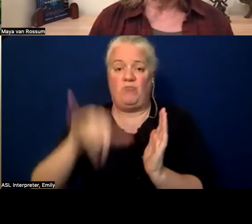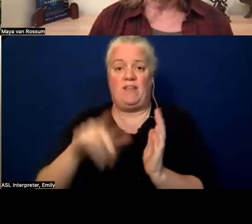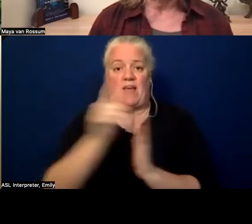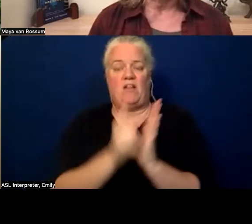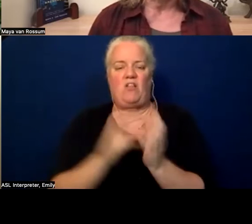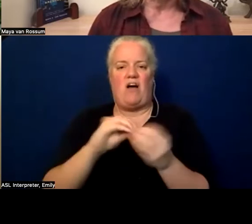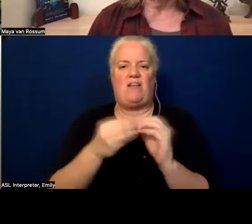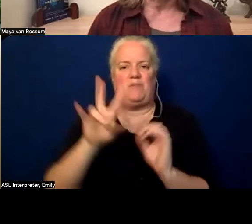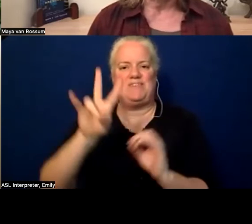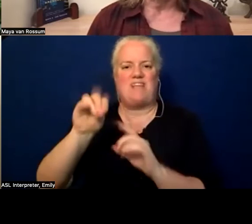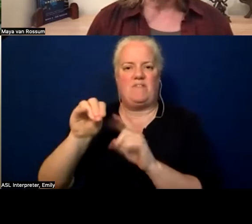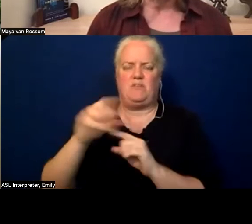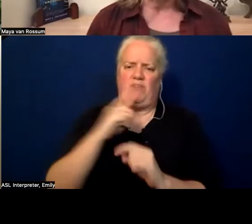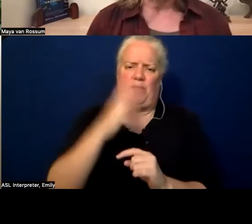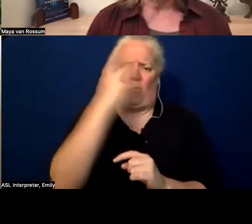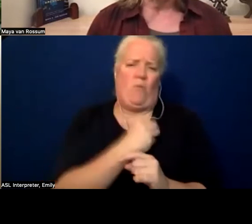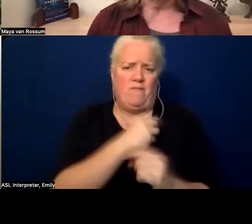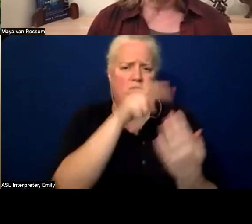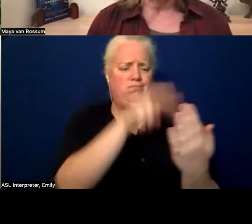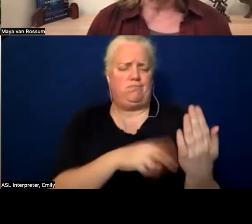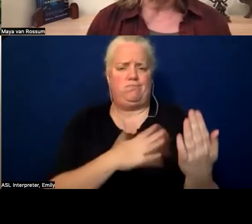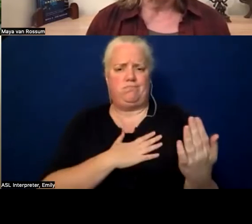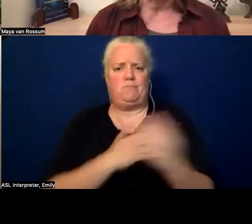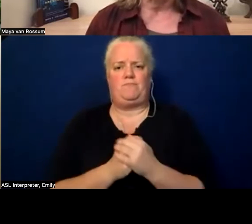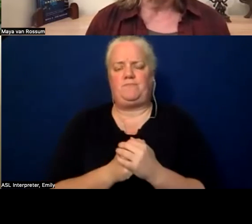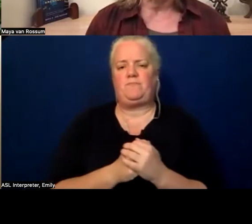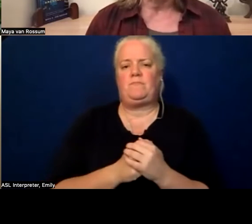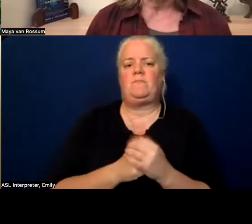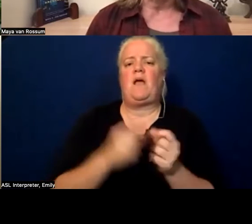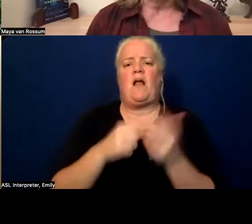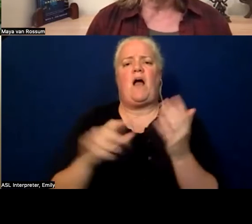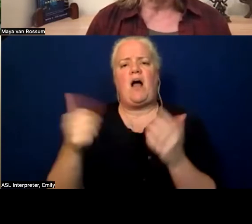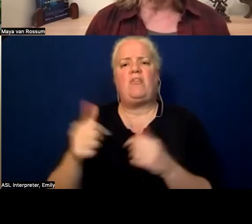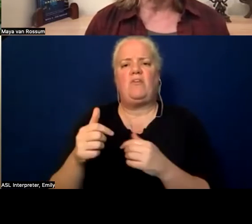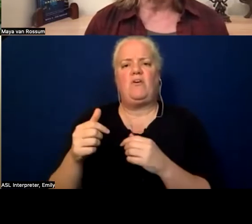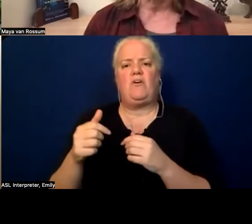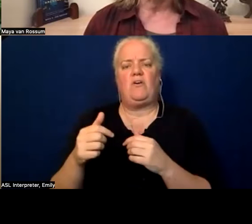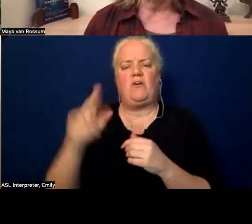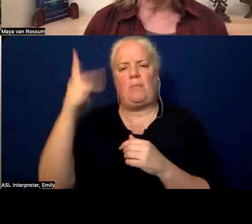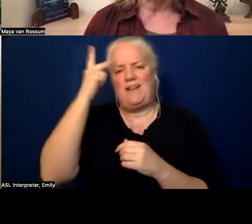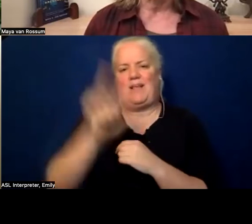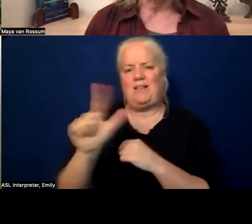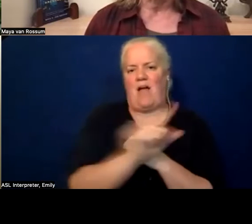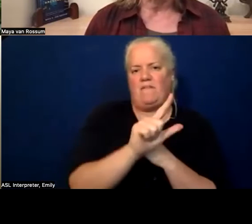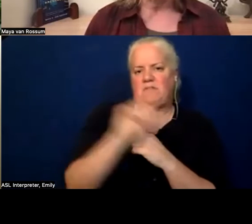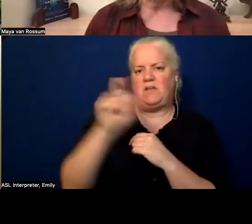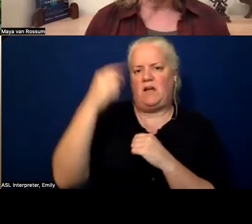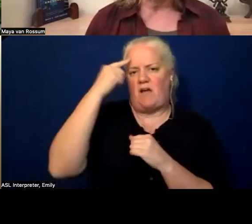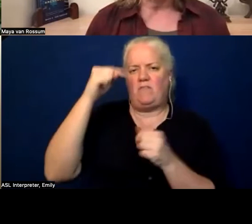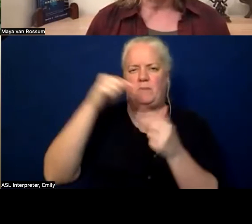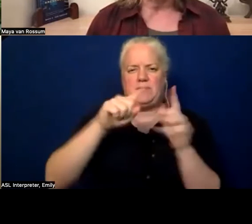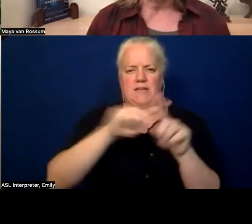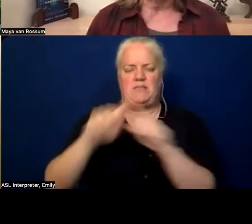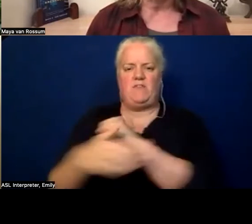really beautiful. And then of course, some of the more leftist governments are also talking about, to Maya's point, about literally a